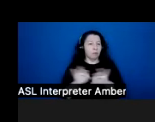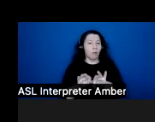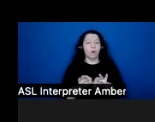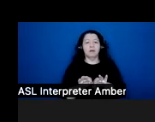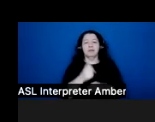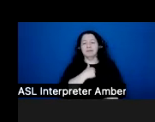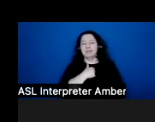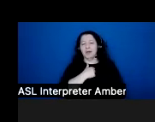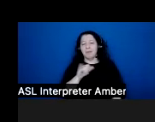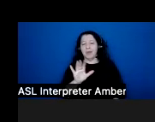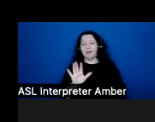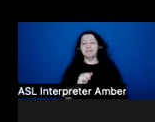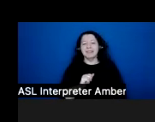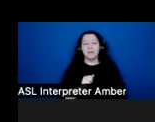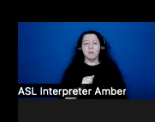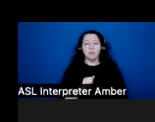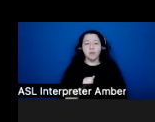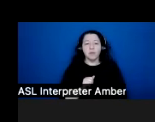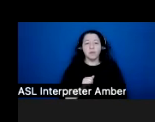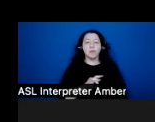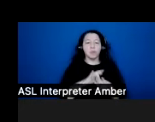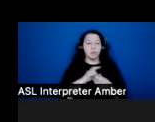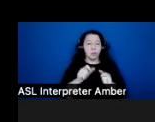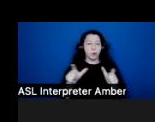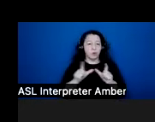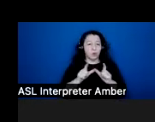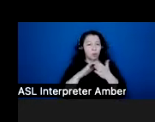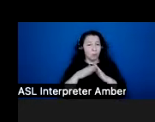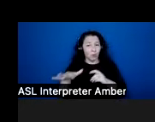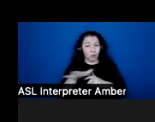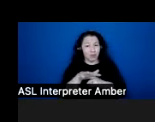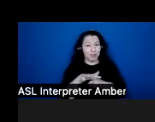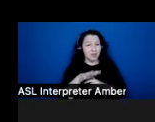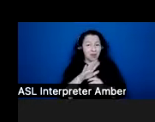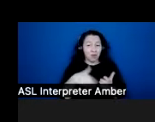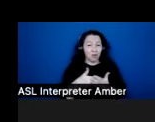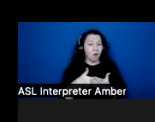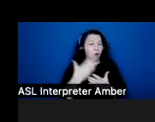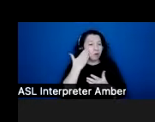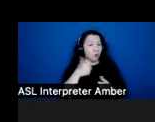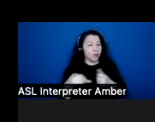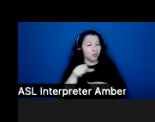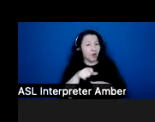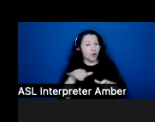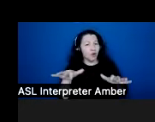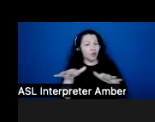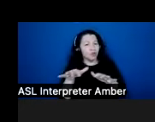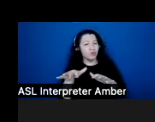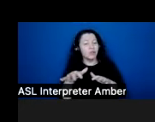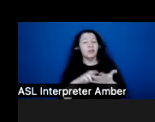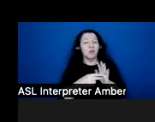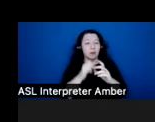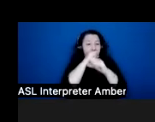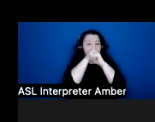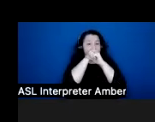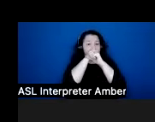especially in tribal communities where everybody knows each other. So confidentiality is